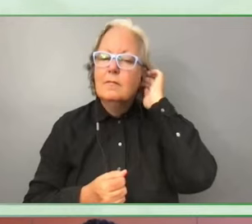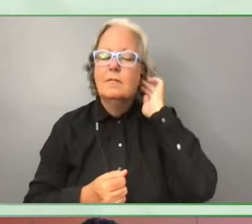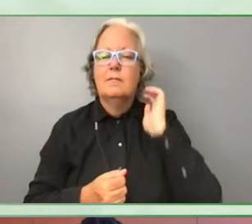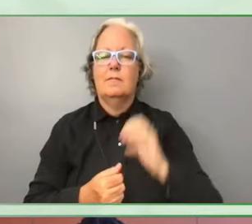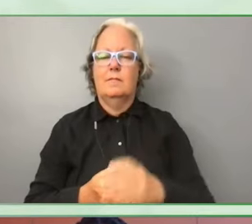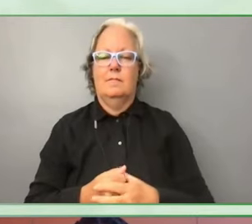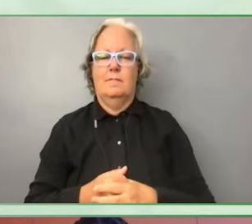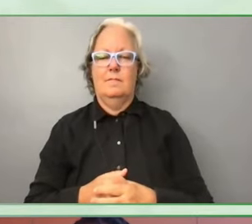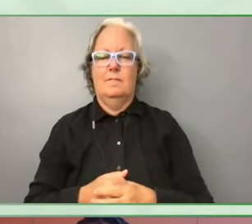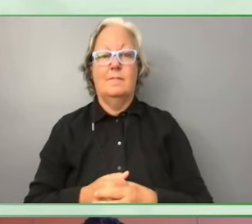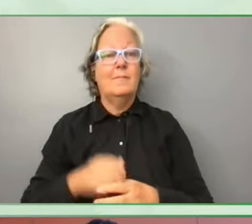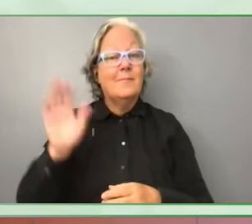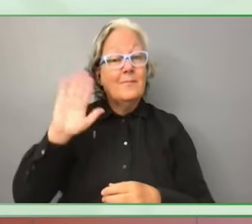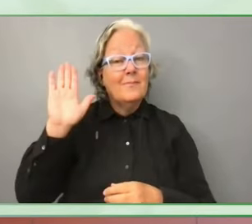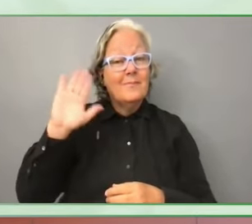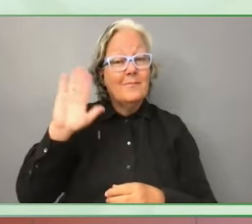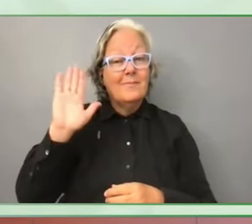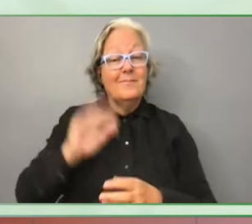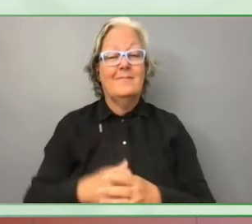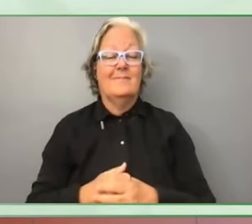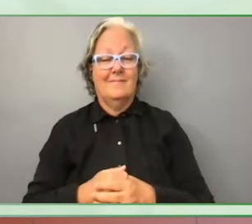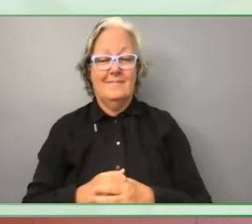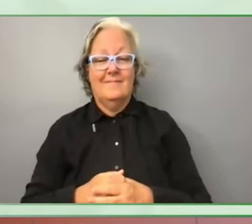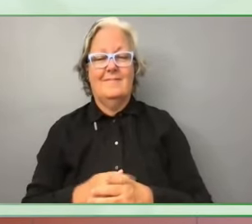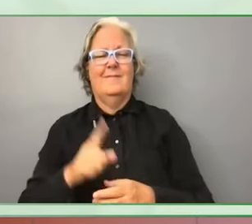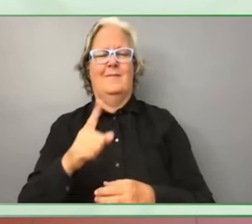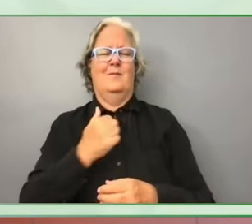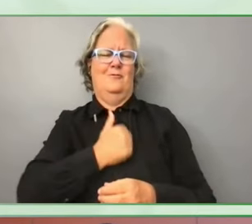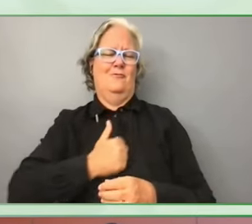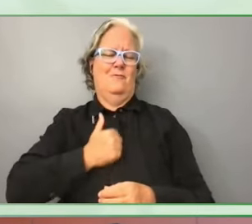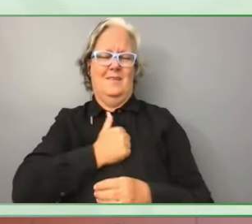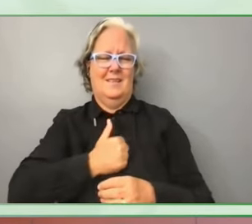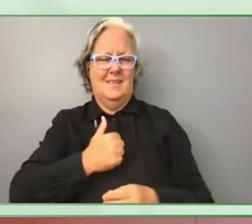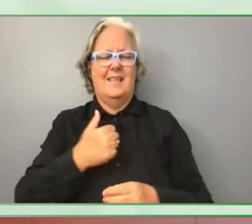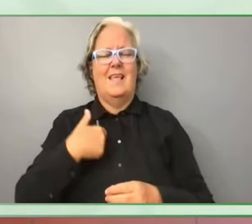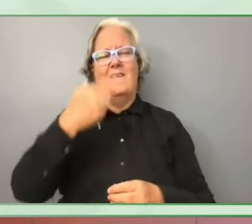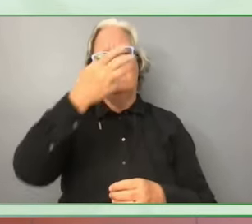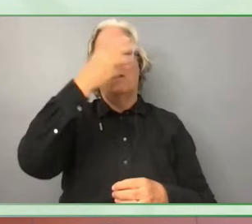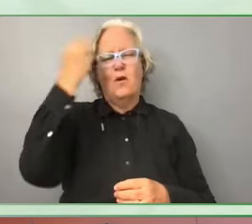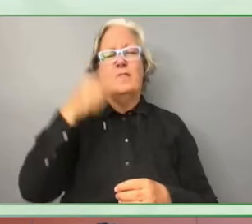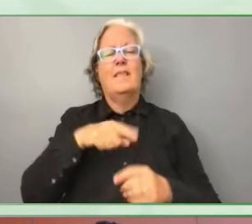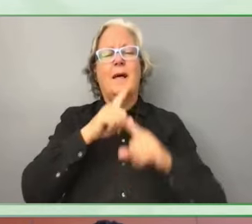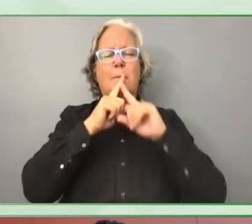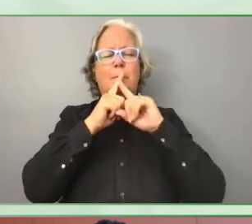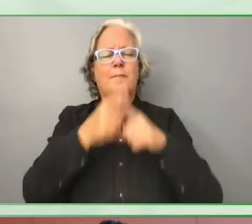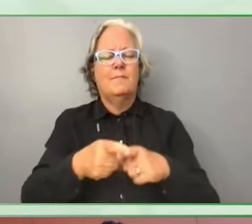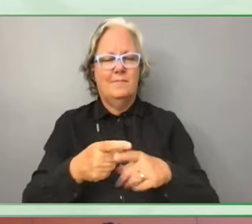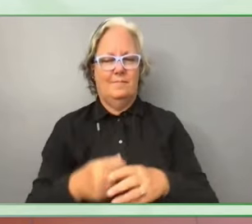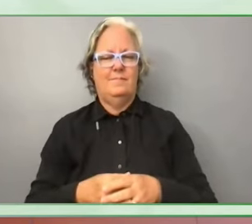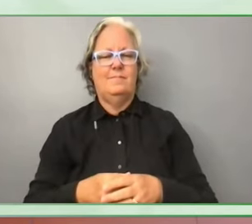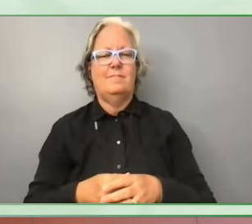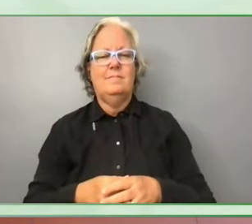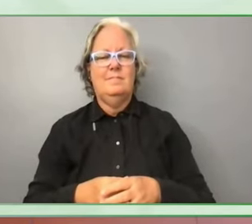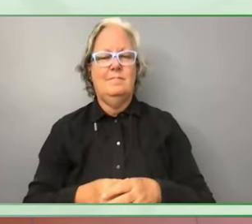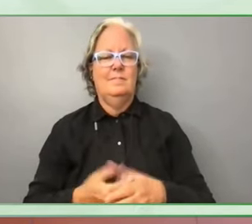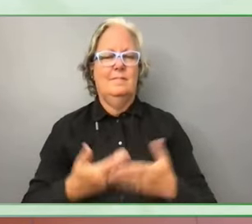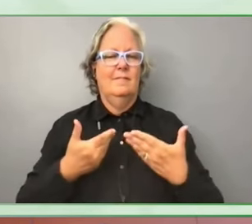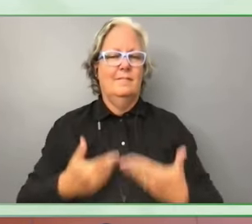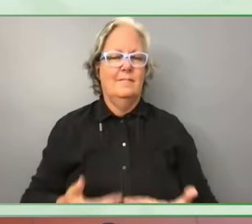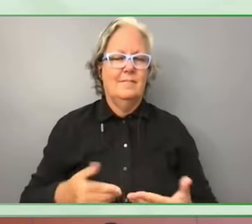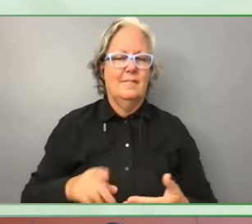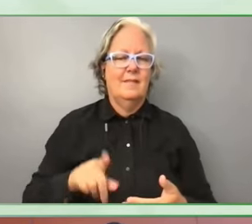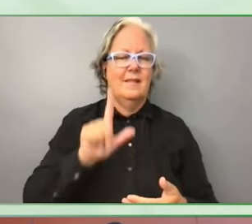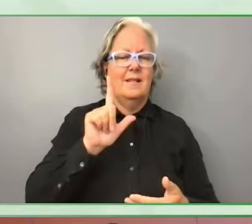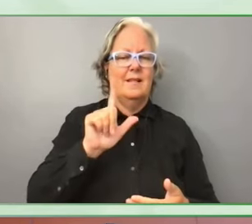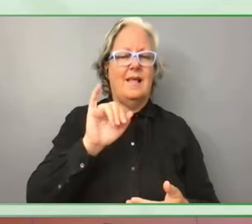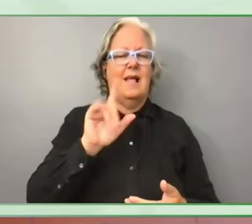Hello, everyone. Sorry about that. I forgot to unmute myself. I am Lilian Dibo EYONG and the CEO and